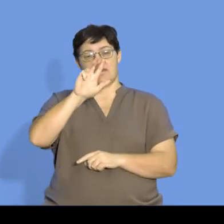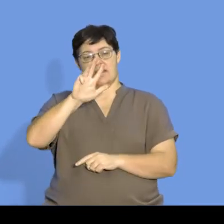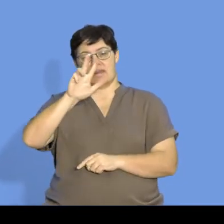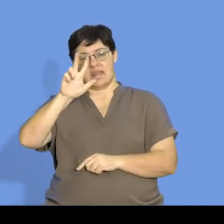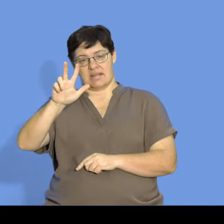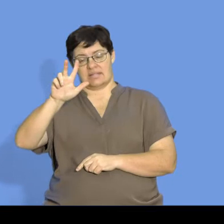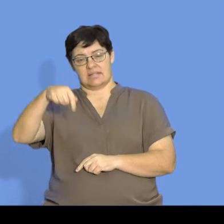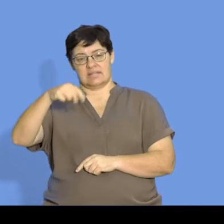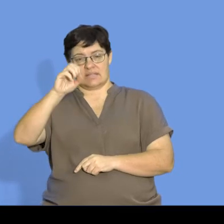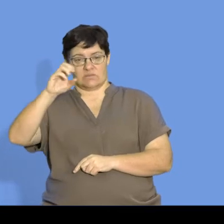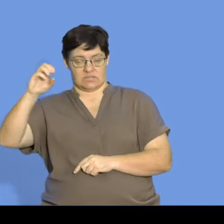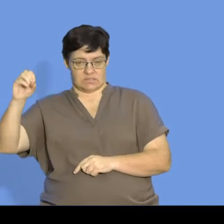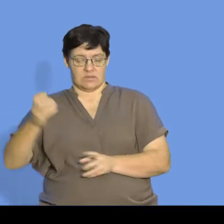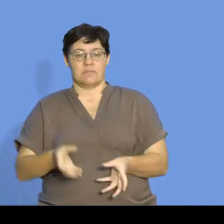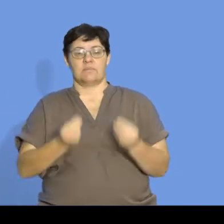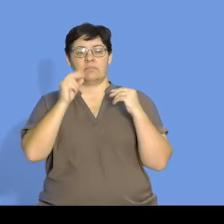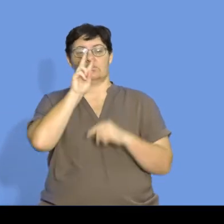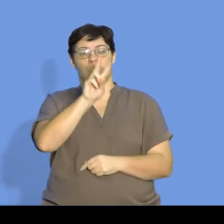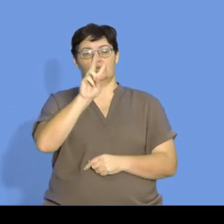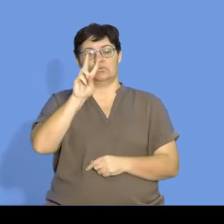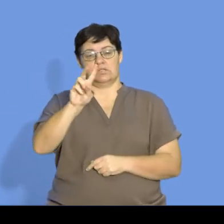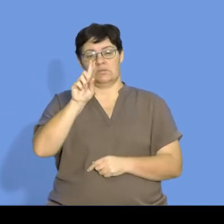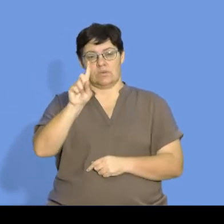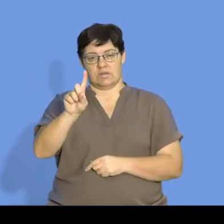198,000 to give you a figure of